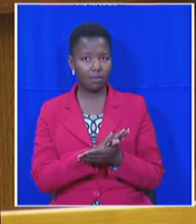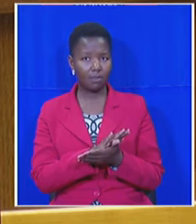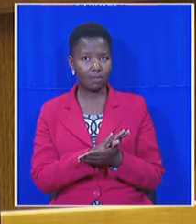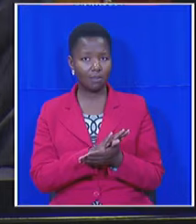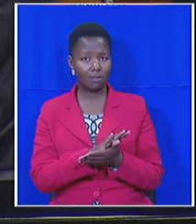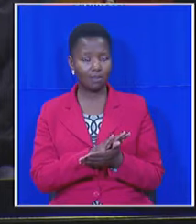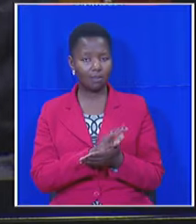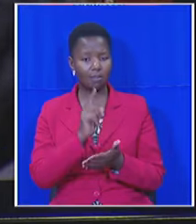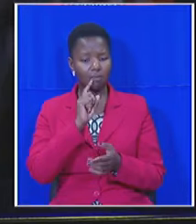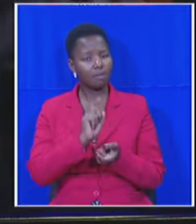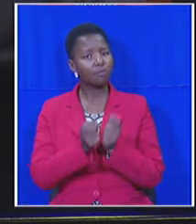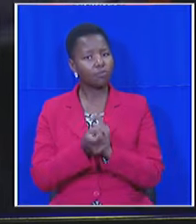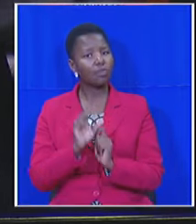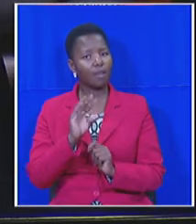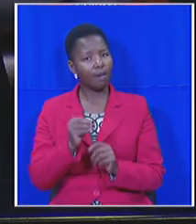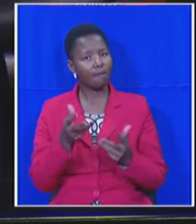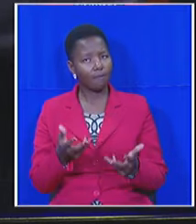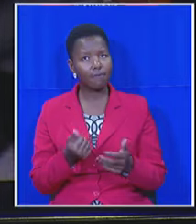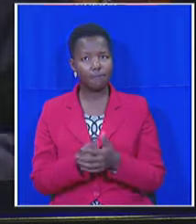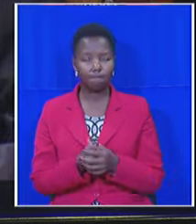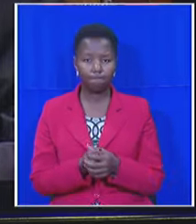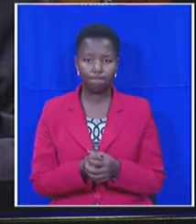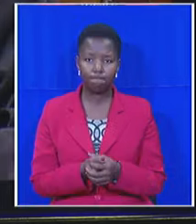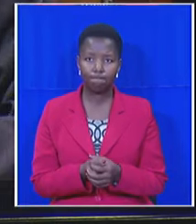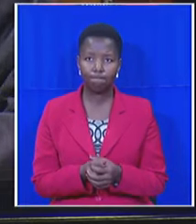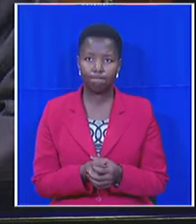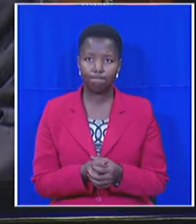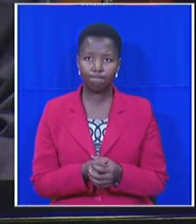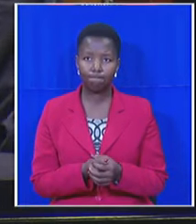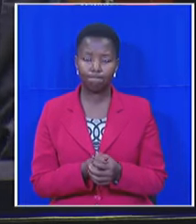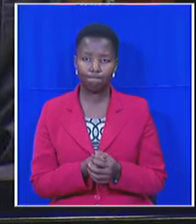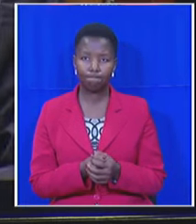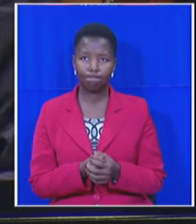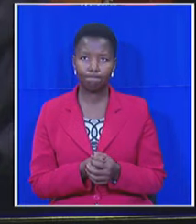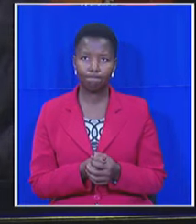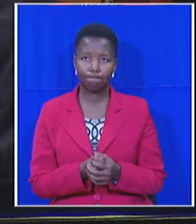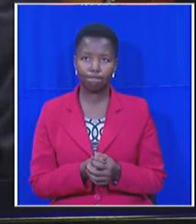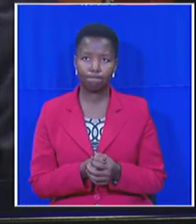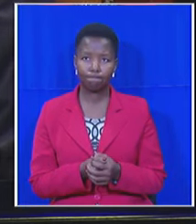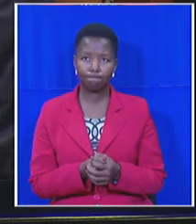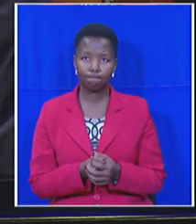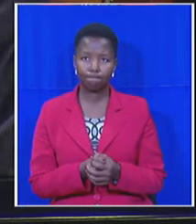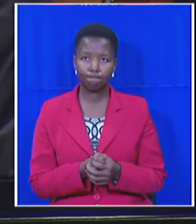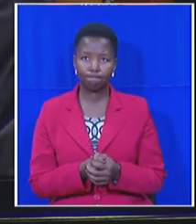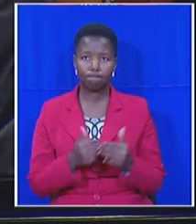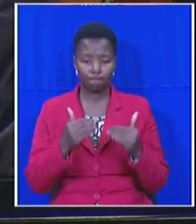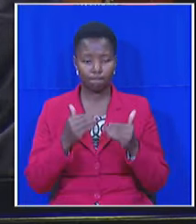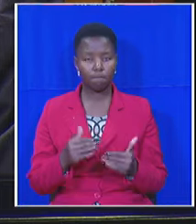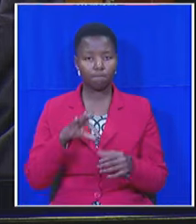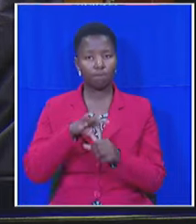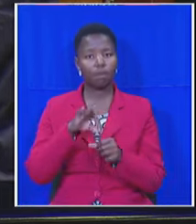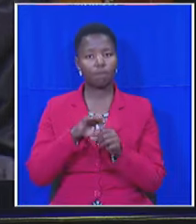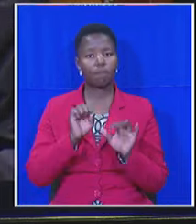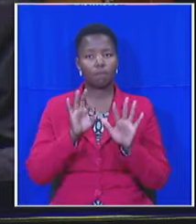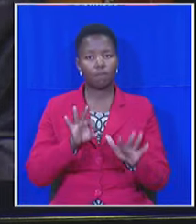Thank you, honourable members. I put the vote again. Are there any objections? No objections, agreed to. I now put vote number 13,